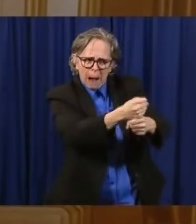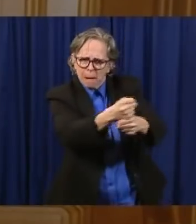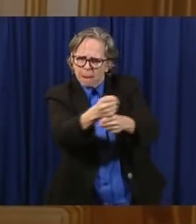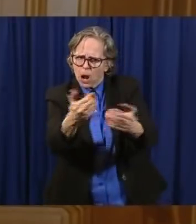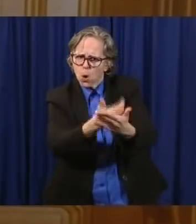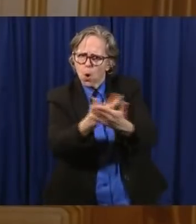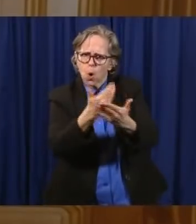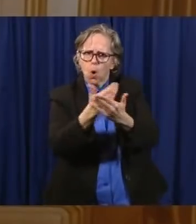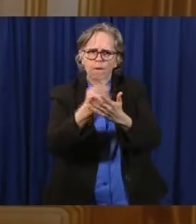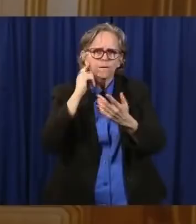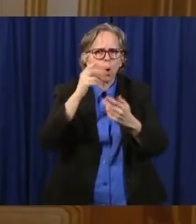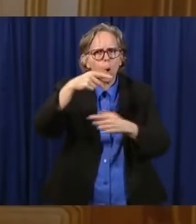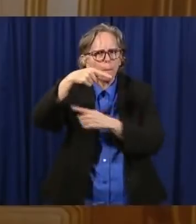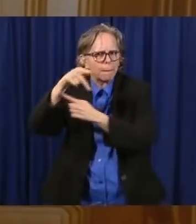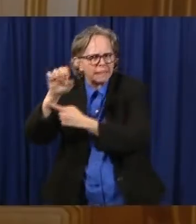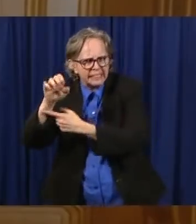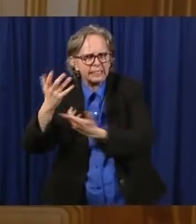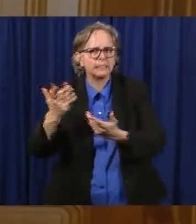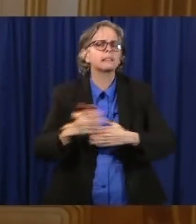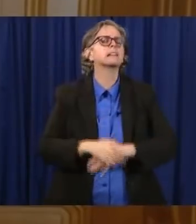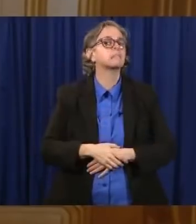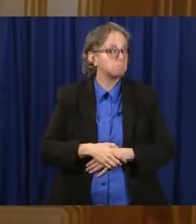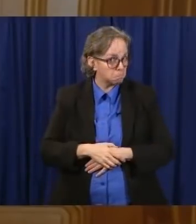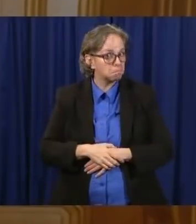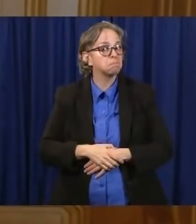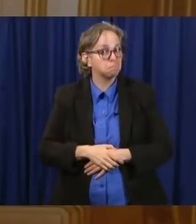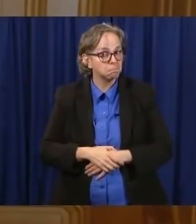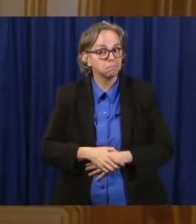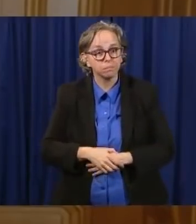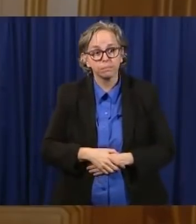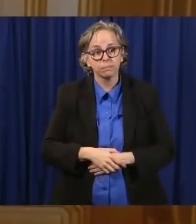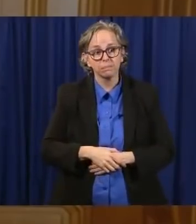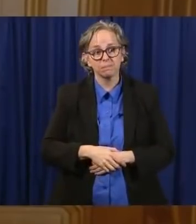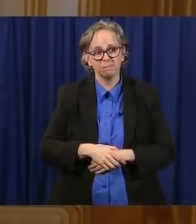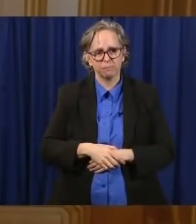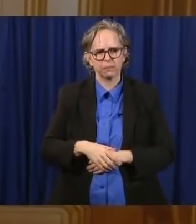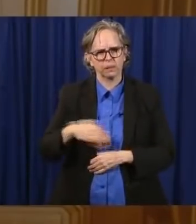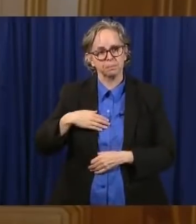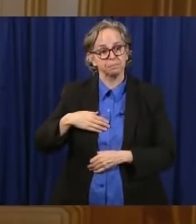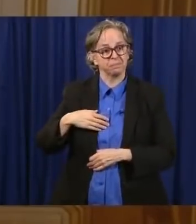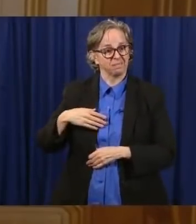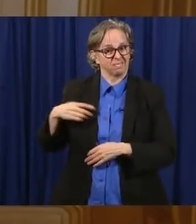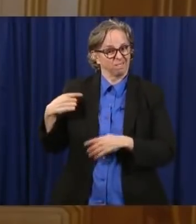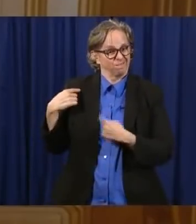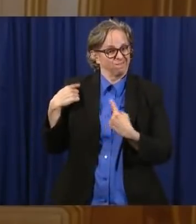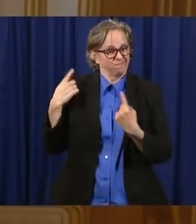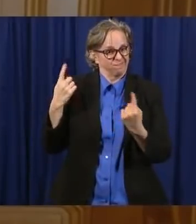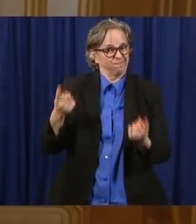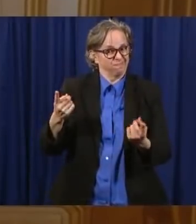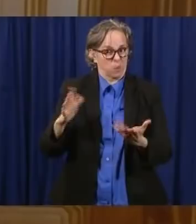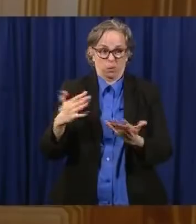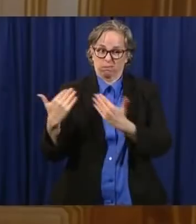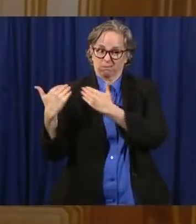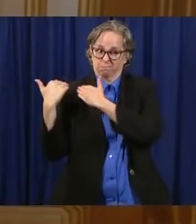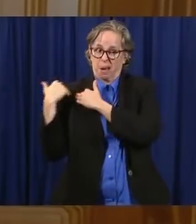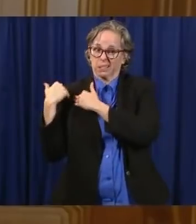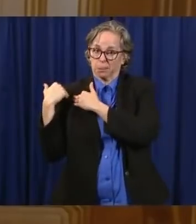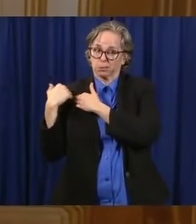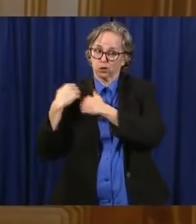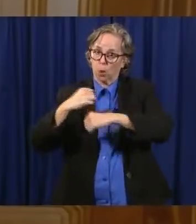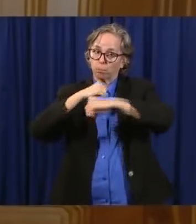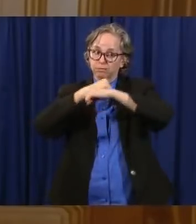Our summary really is that it's our obligation to protect our protectors, people who are protecting